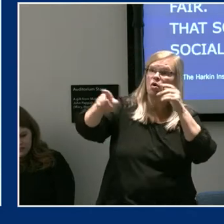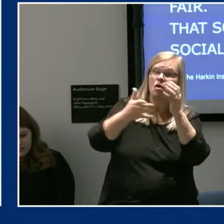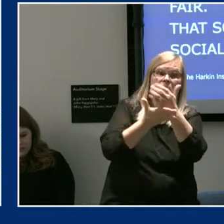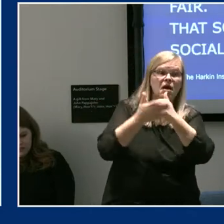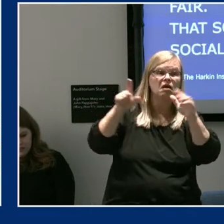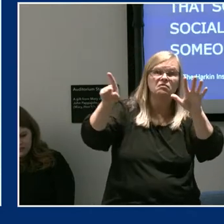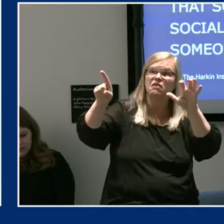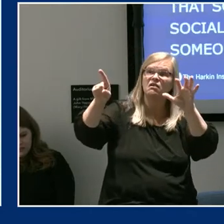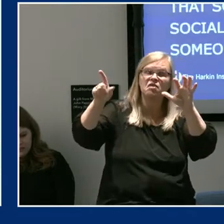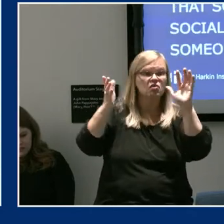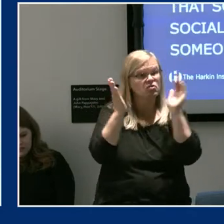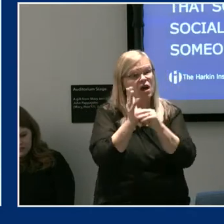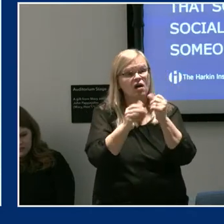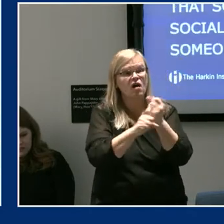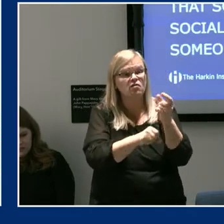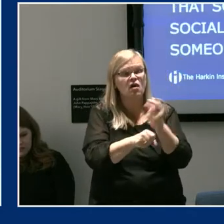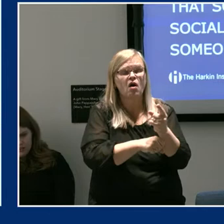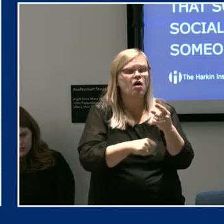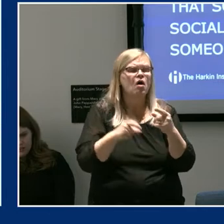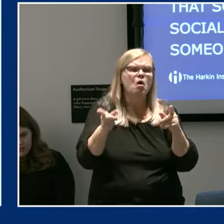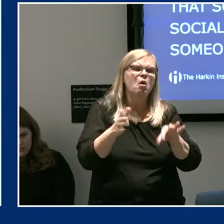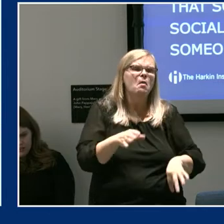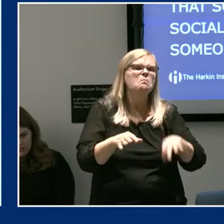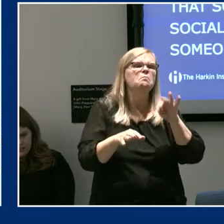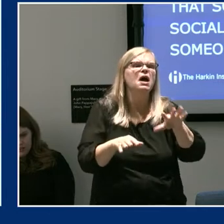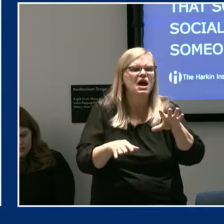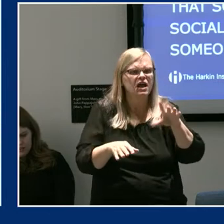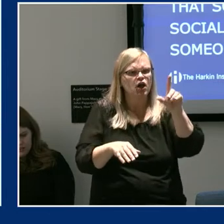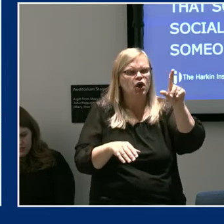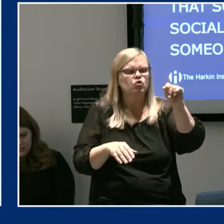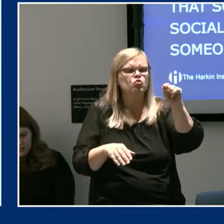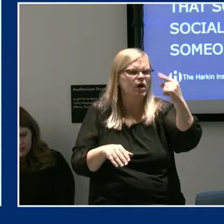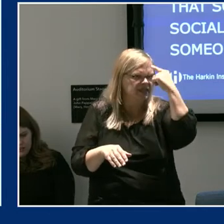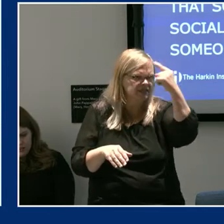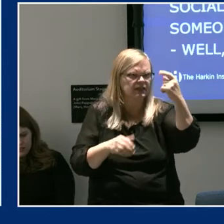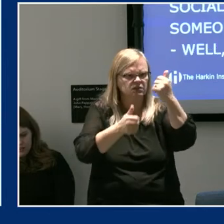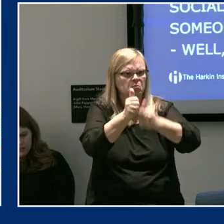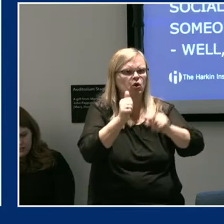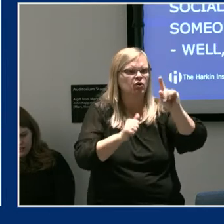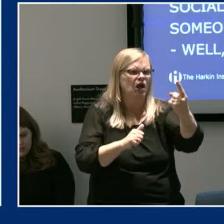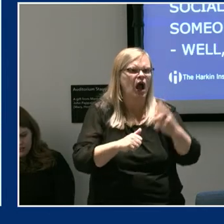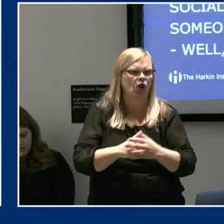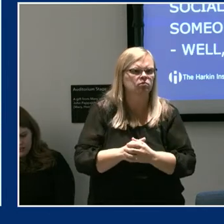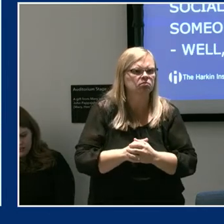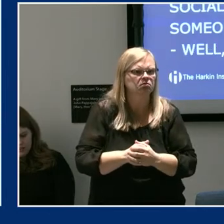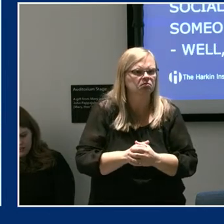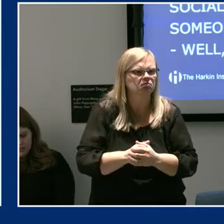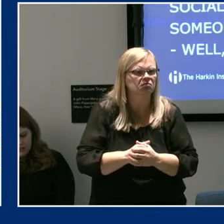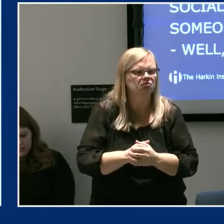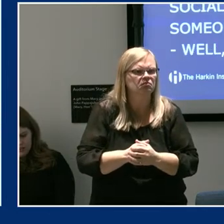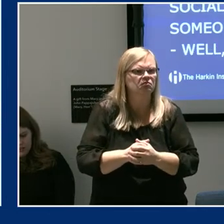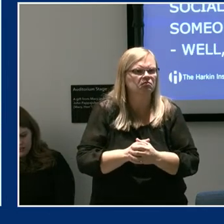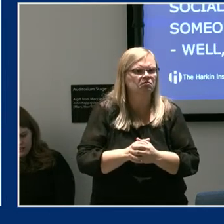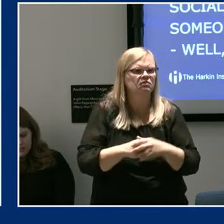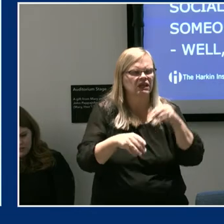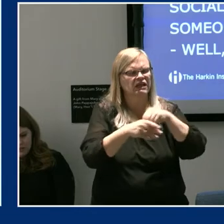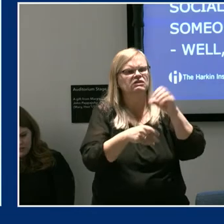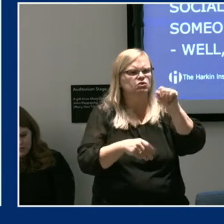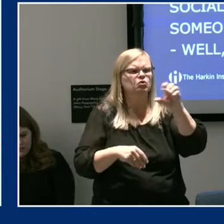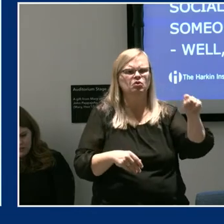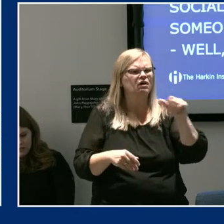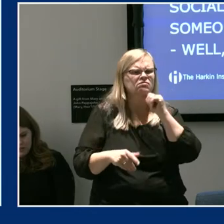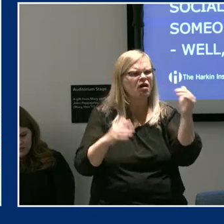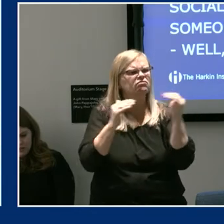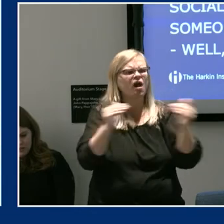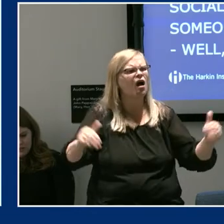year only pays in, well, let's see, about 20 cents on the dollar of into Social Security. It's just